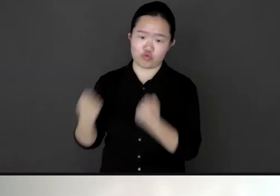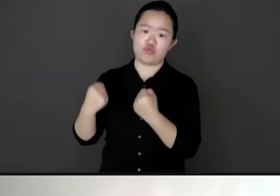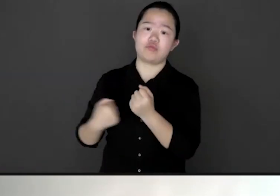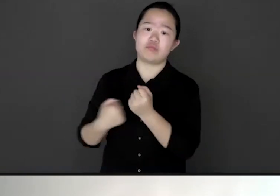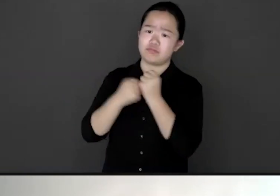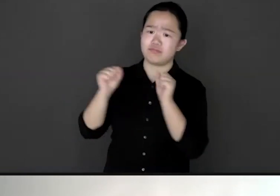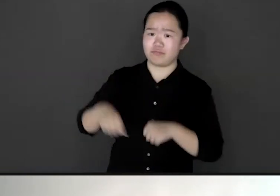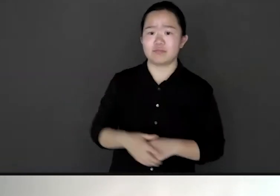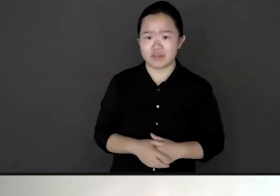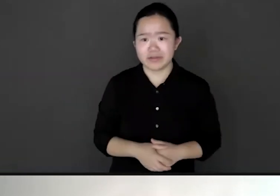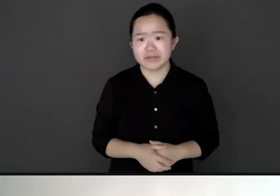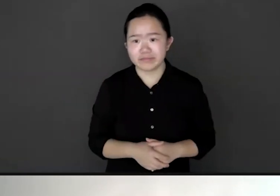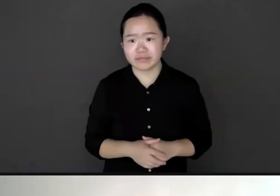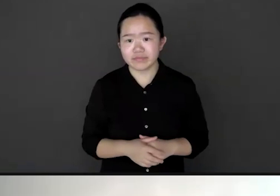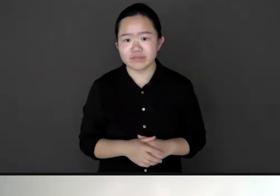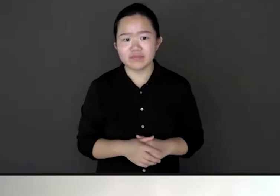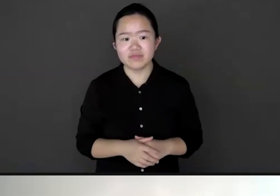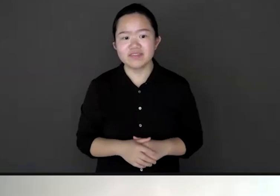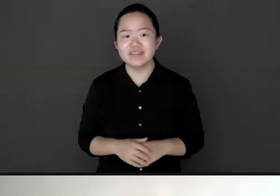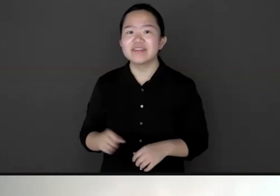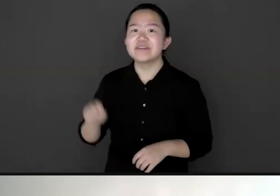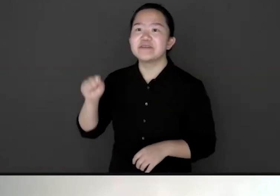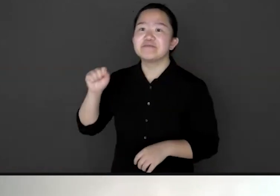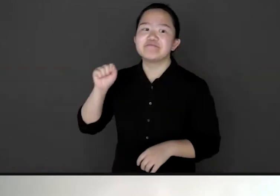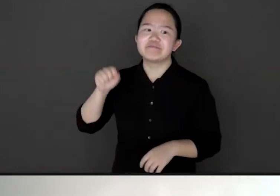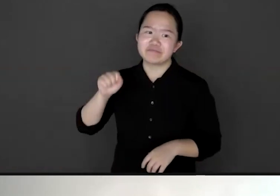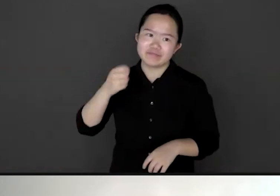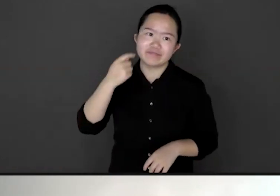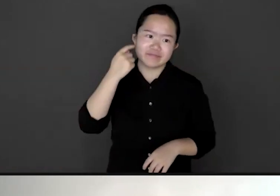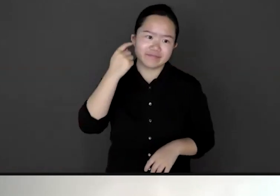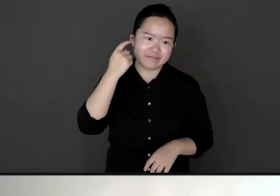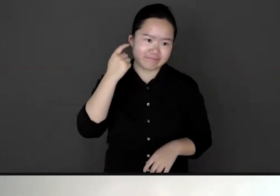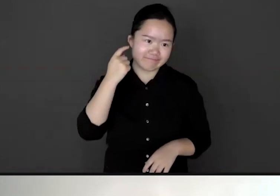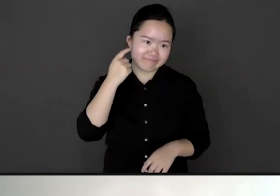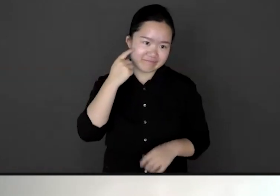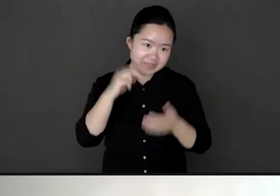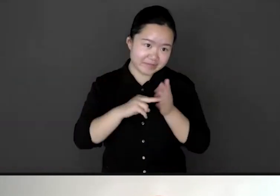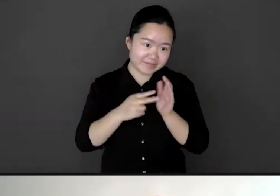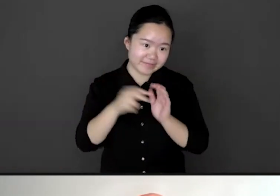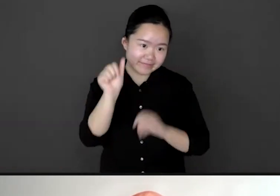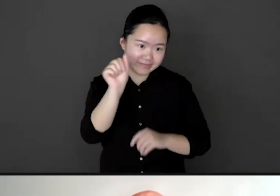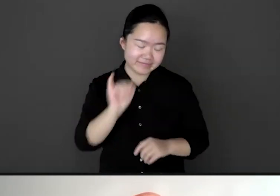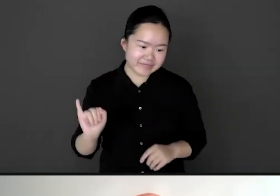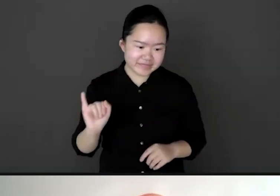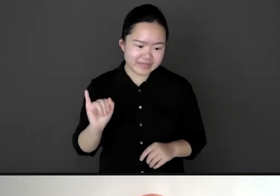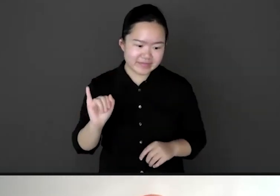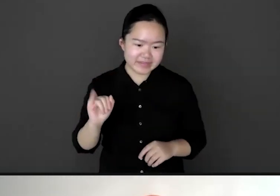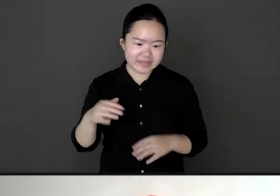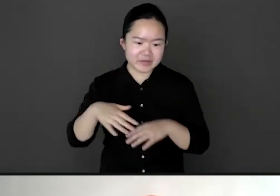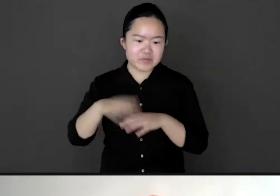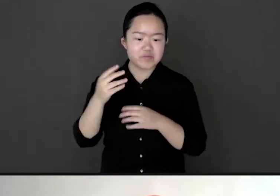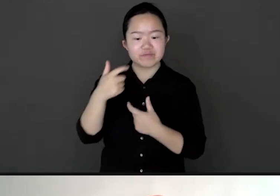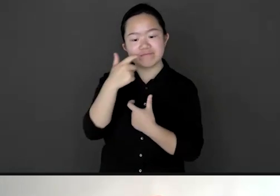life easier at the same time as you take away some of the more boring things off her shoulders. So I think that's very nice of